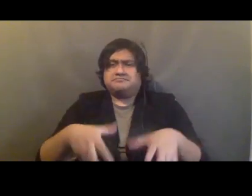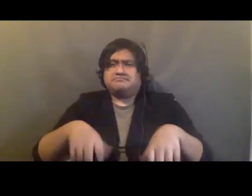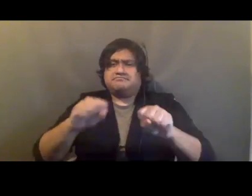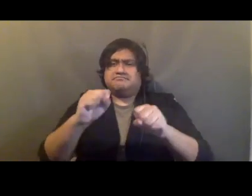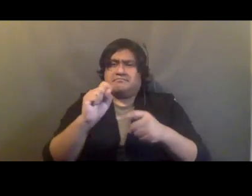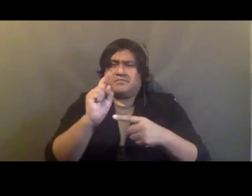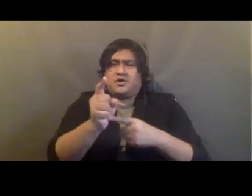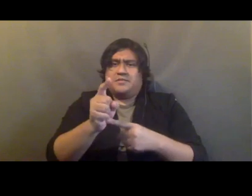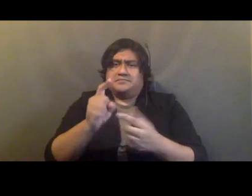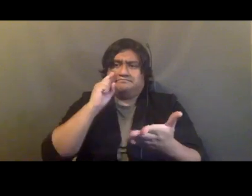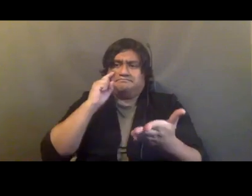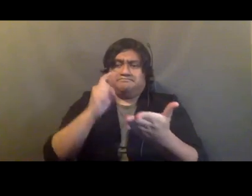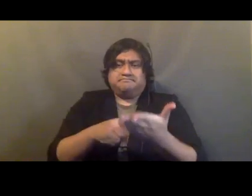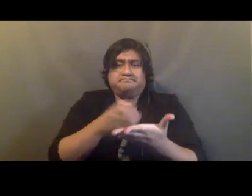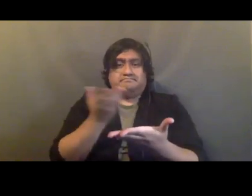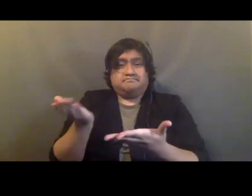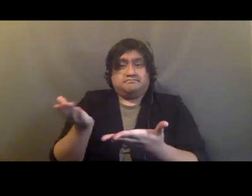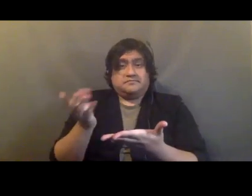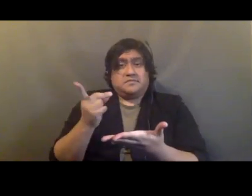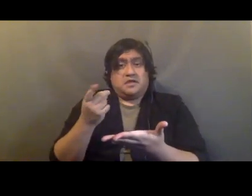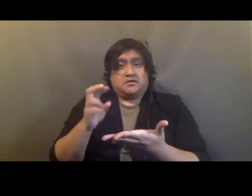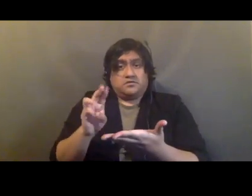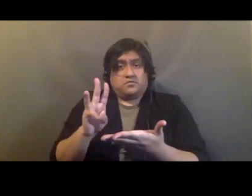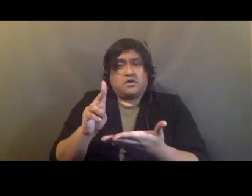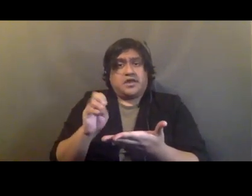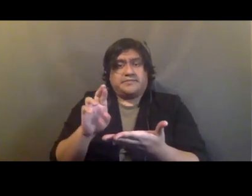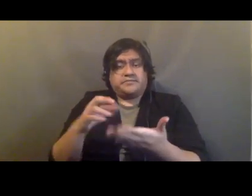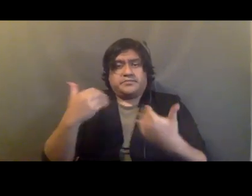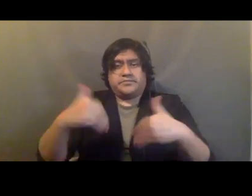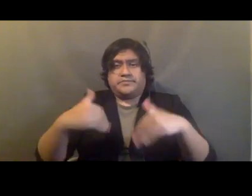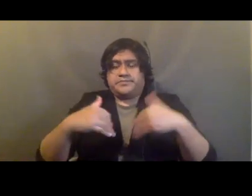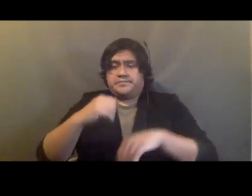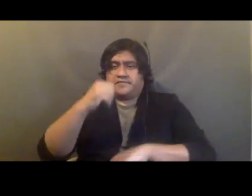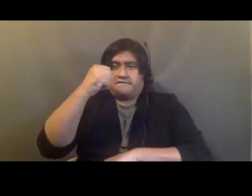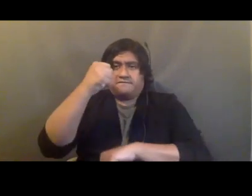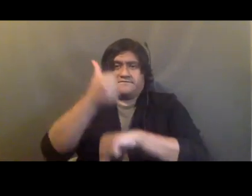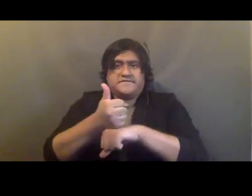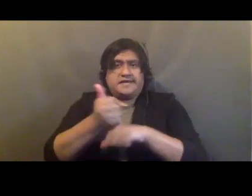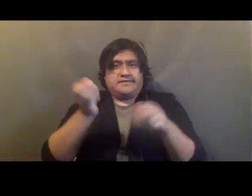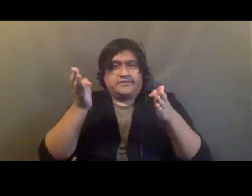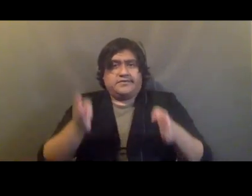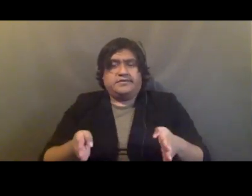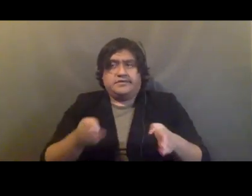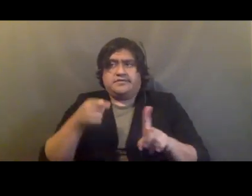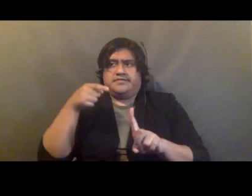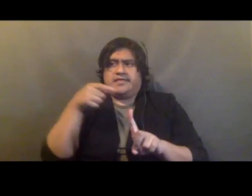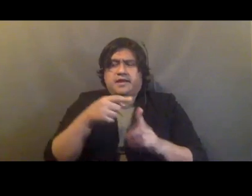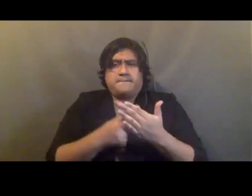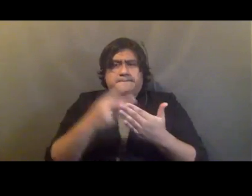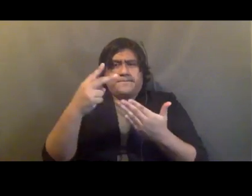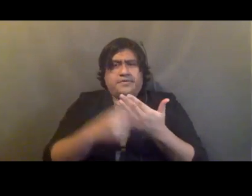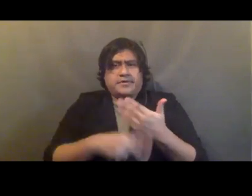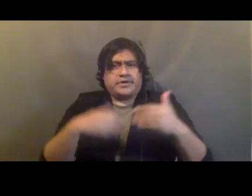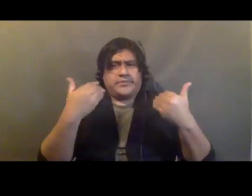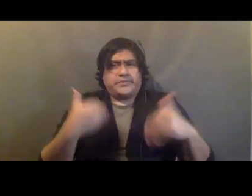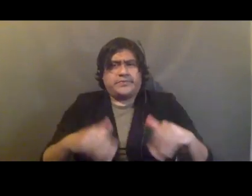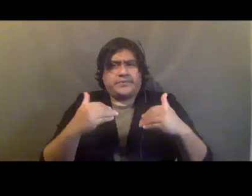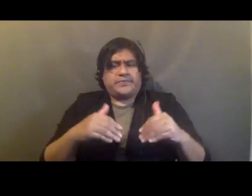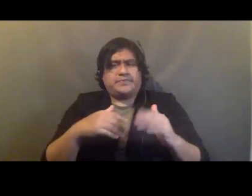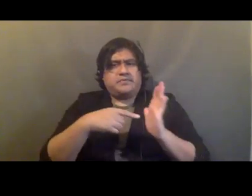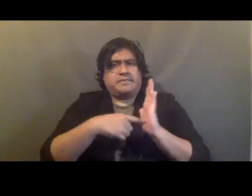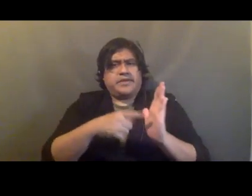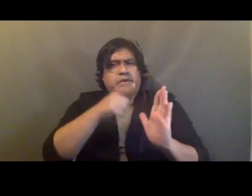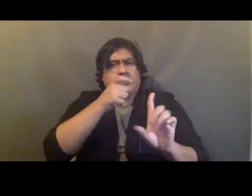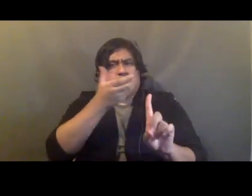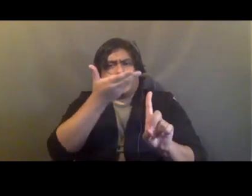founder of such a program. It speaks volume of who you choose to be as